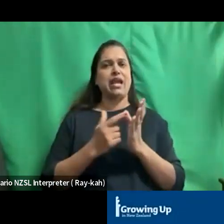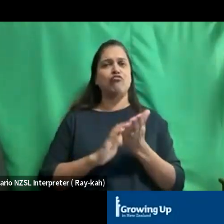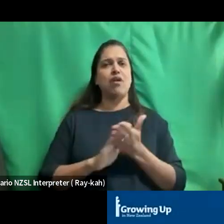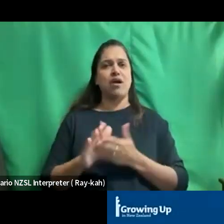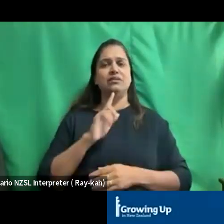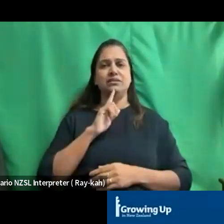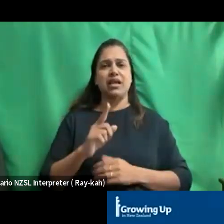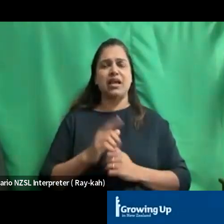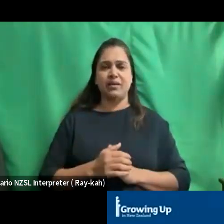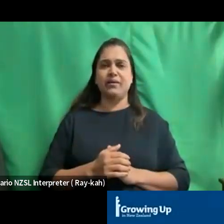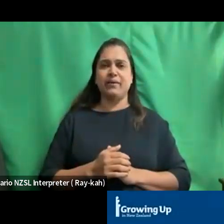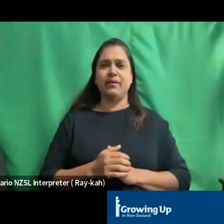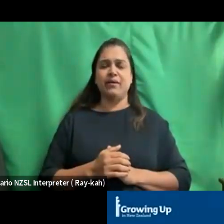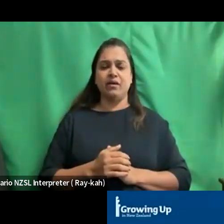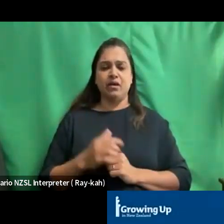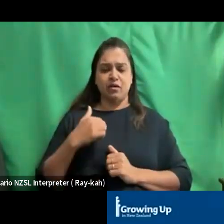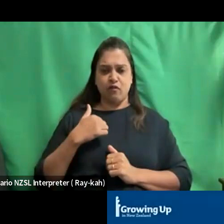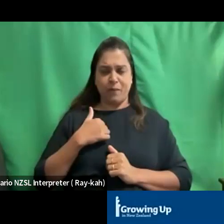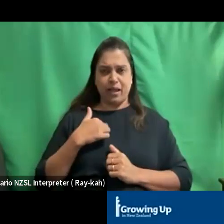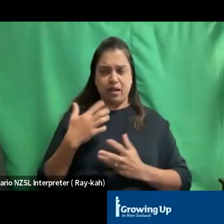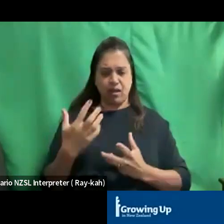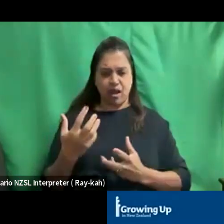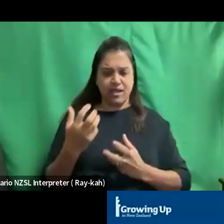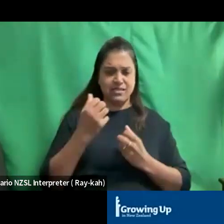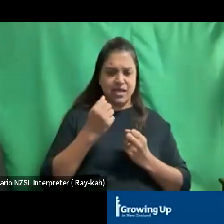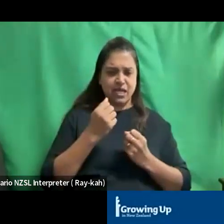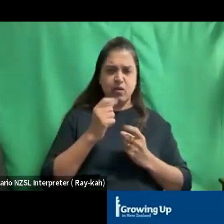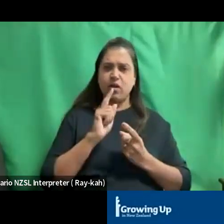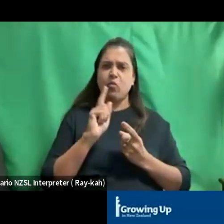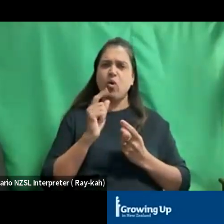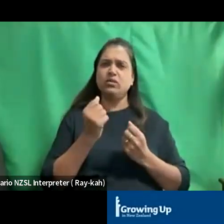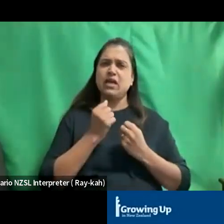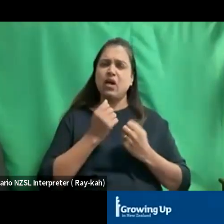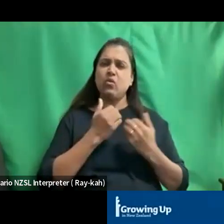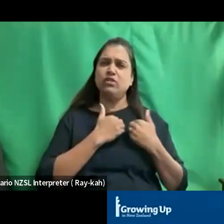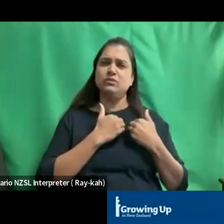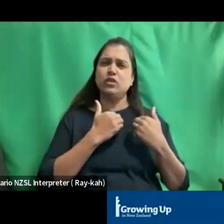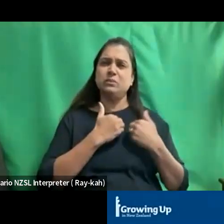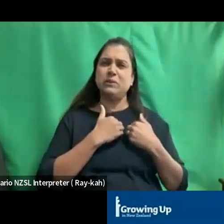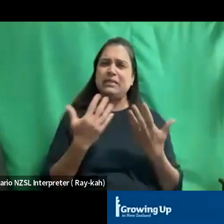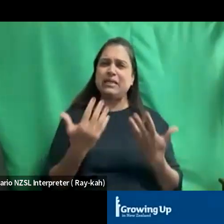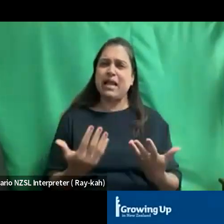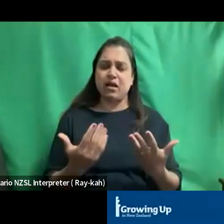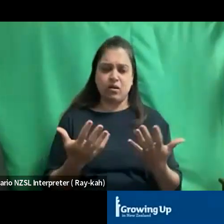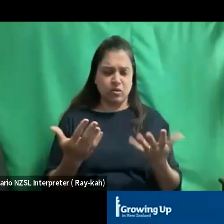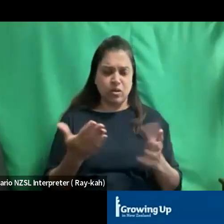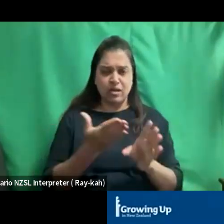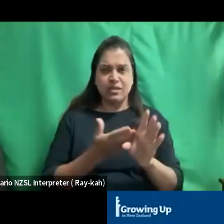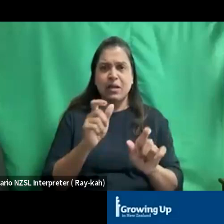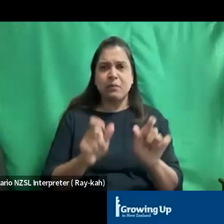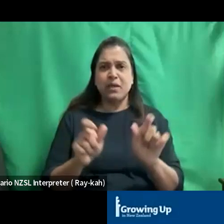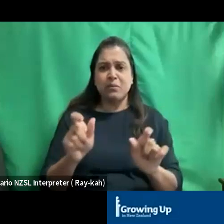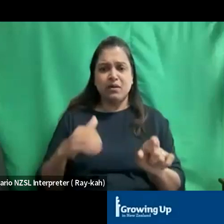what I take away is actually what is our responsibility to enable young people to feel